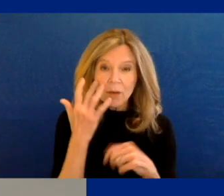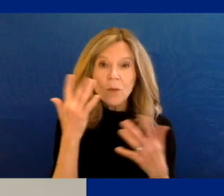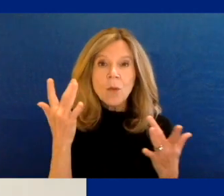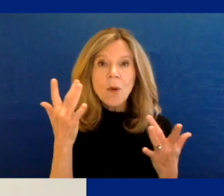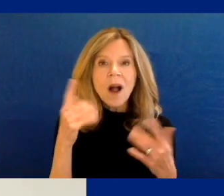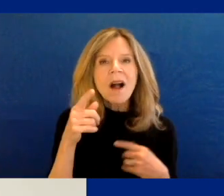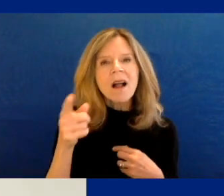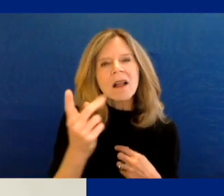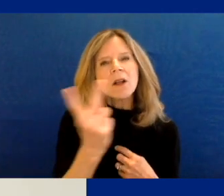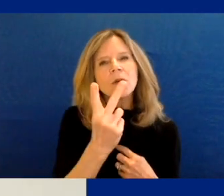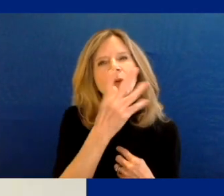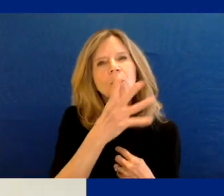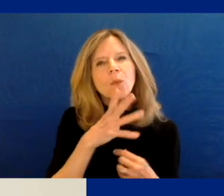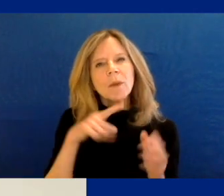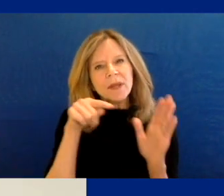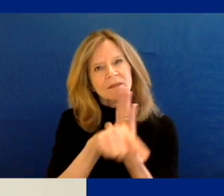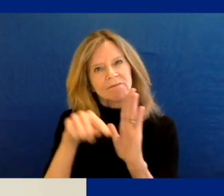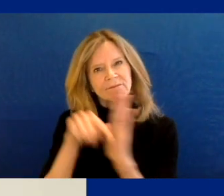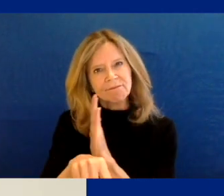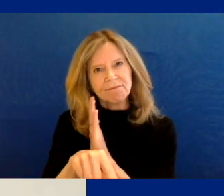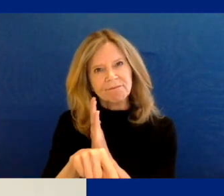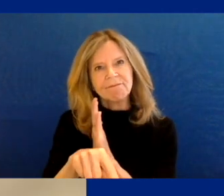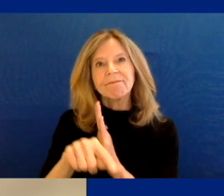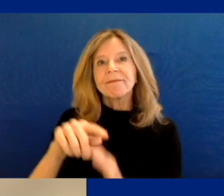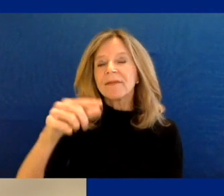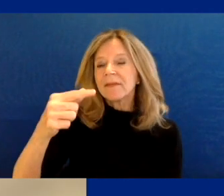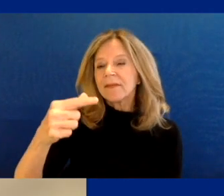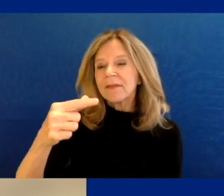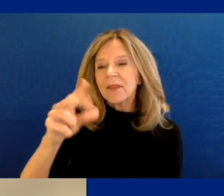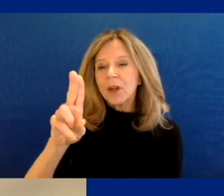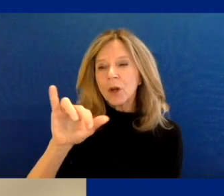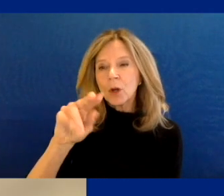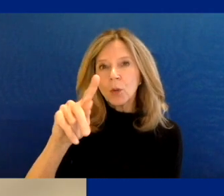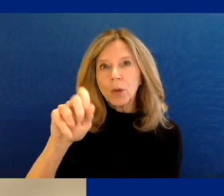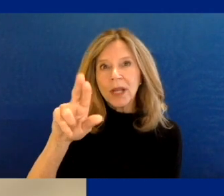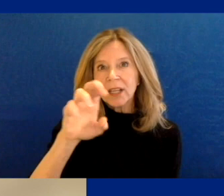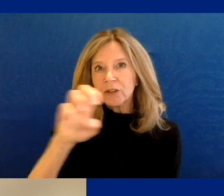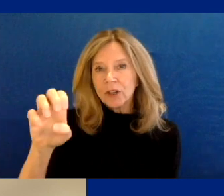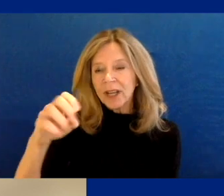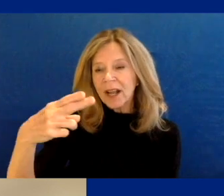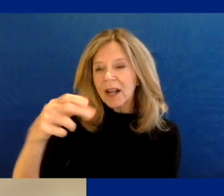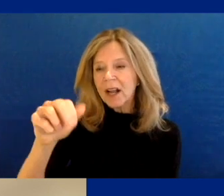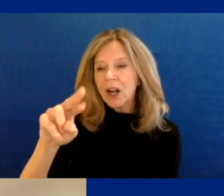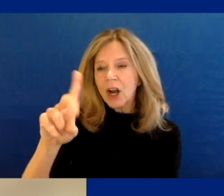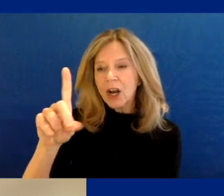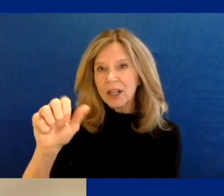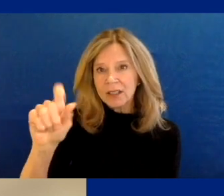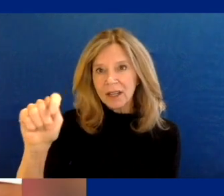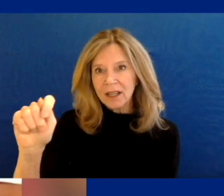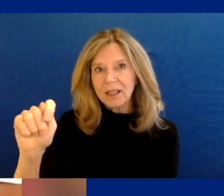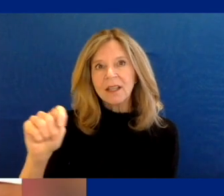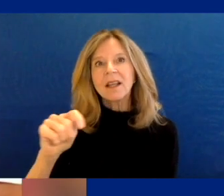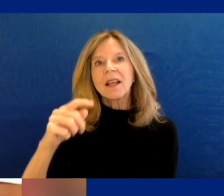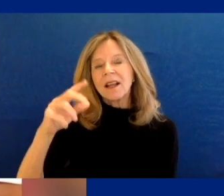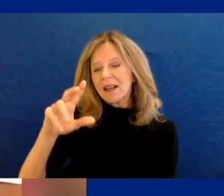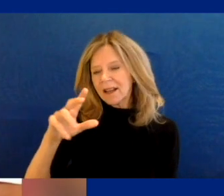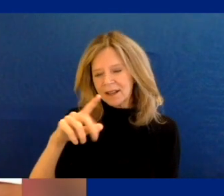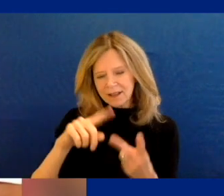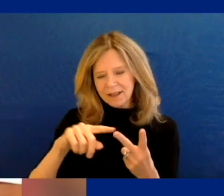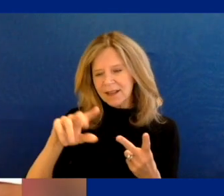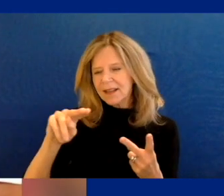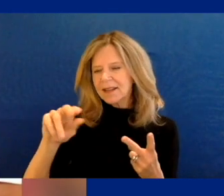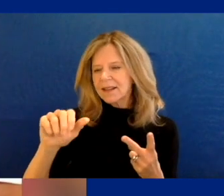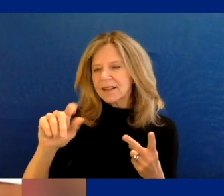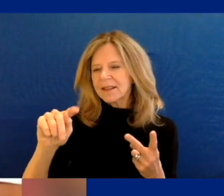We came together around the time of two murders of two Indo-Caribbean women, Gayatri Hardat